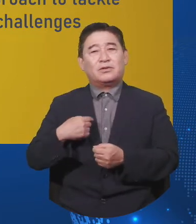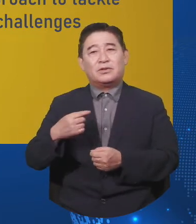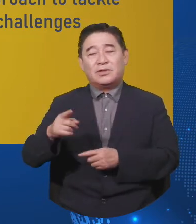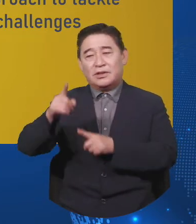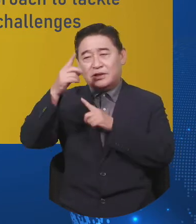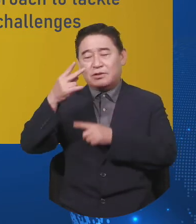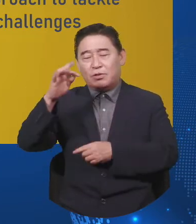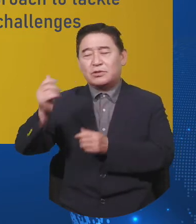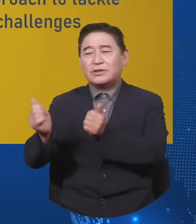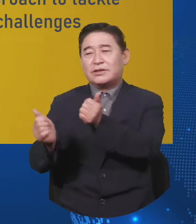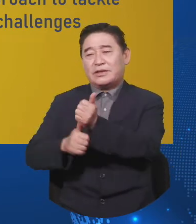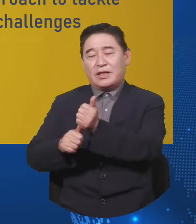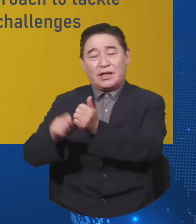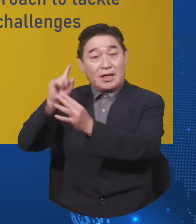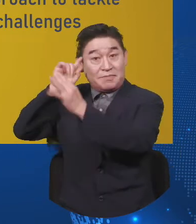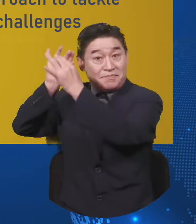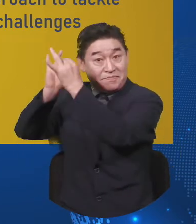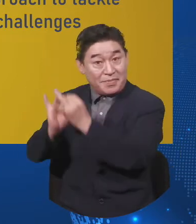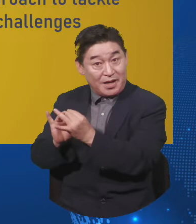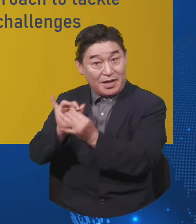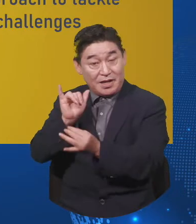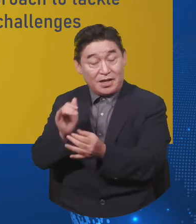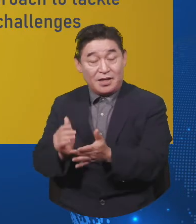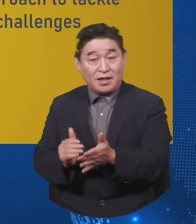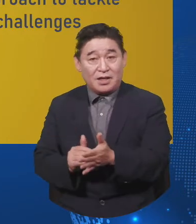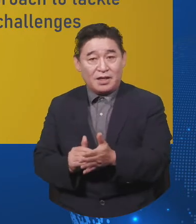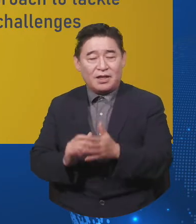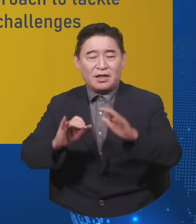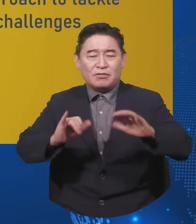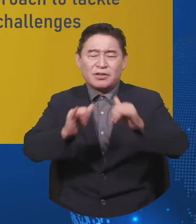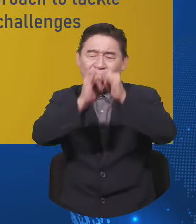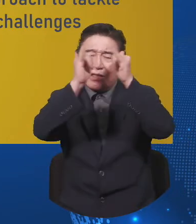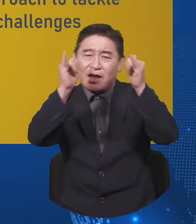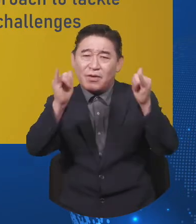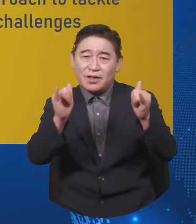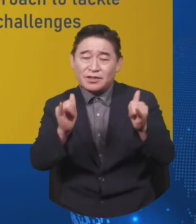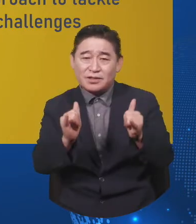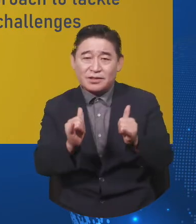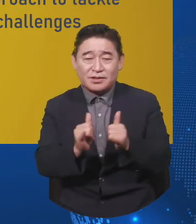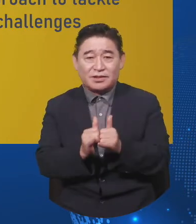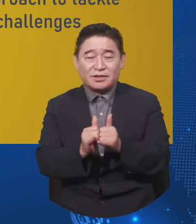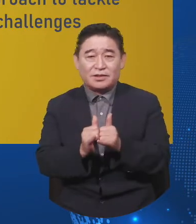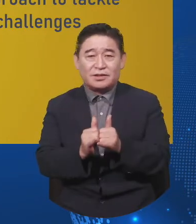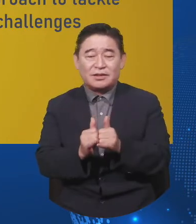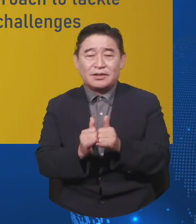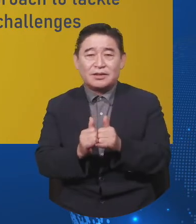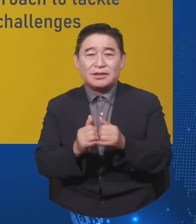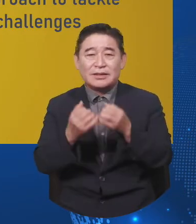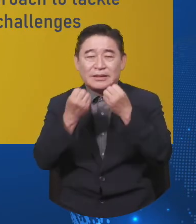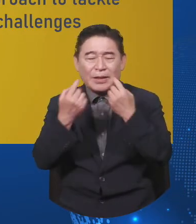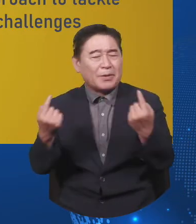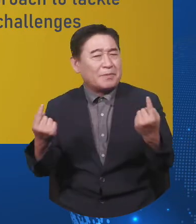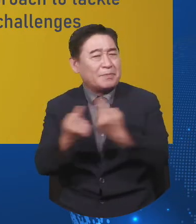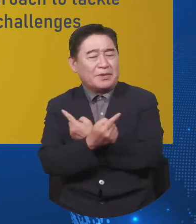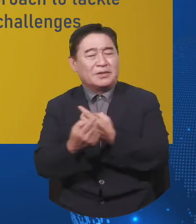The international community simply needs to find innovative ways of organizing